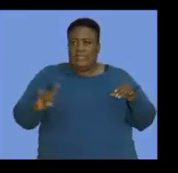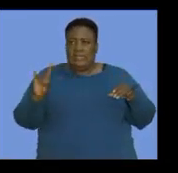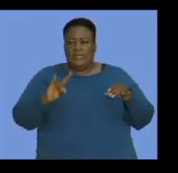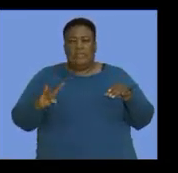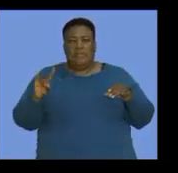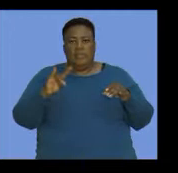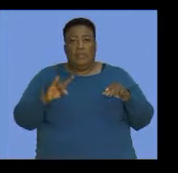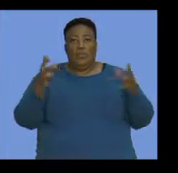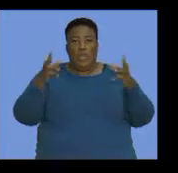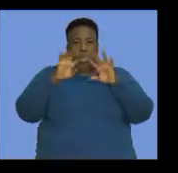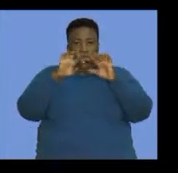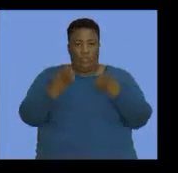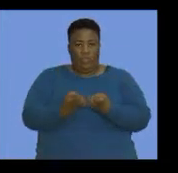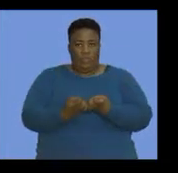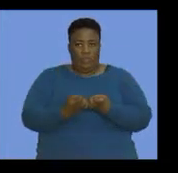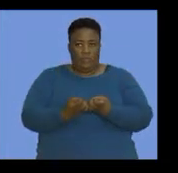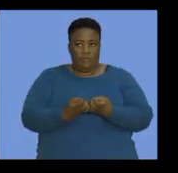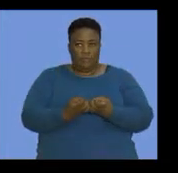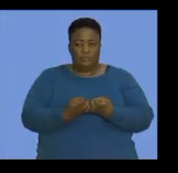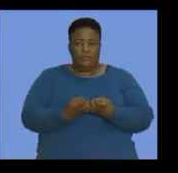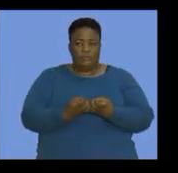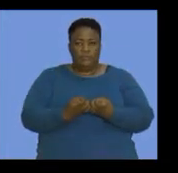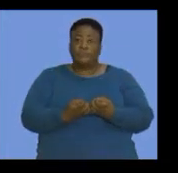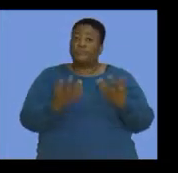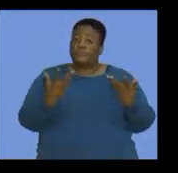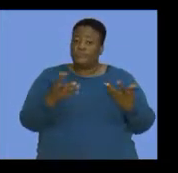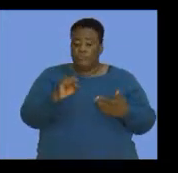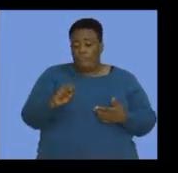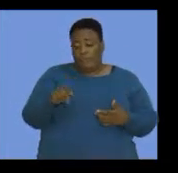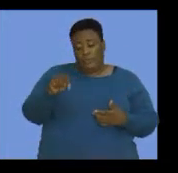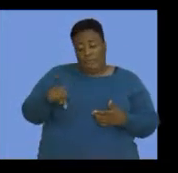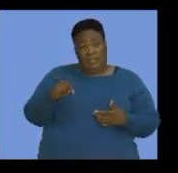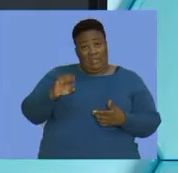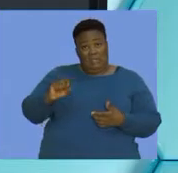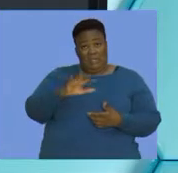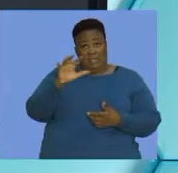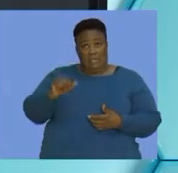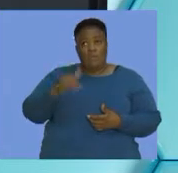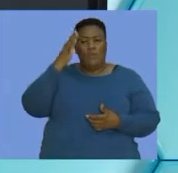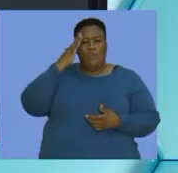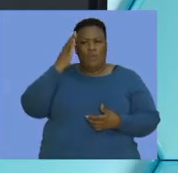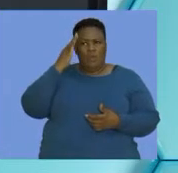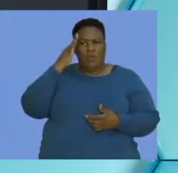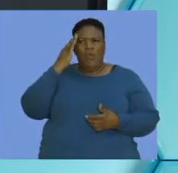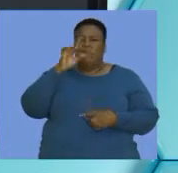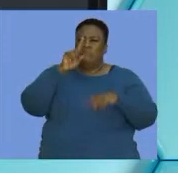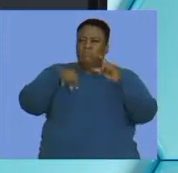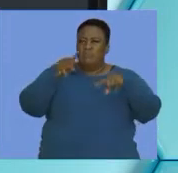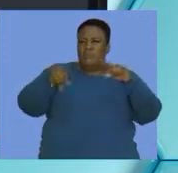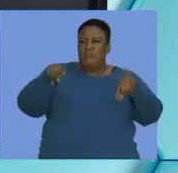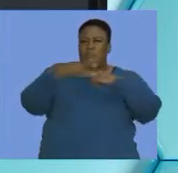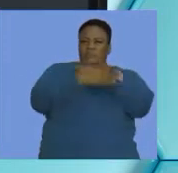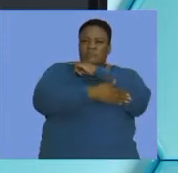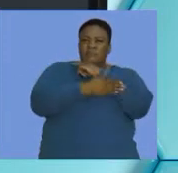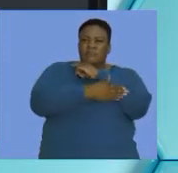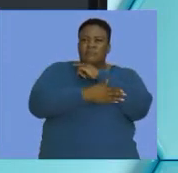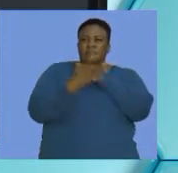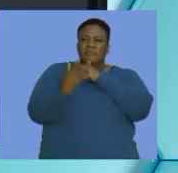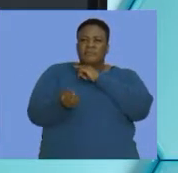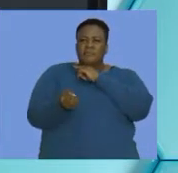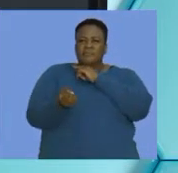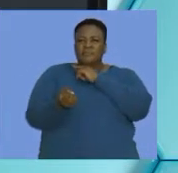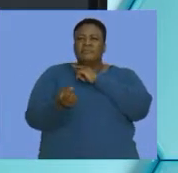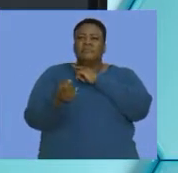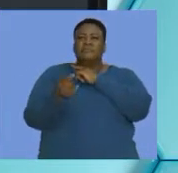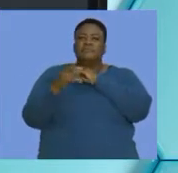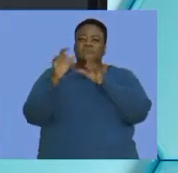animals species on Earth. So in the context of South Africa, we know that we live in a very diverse country from a